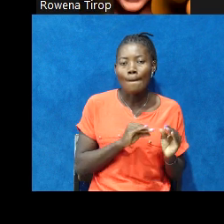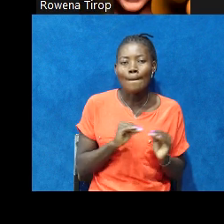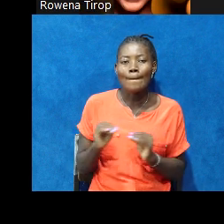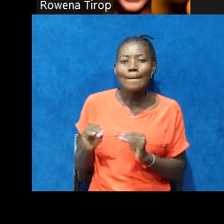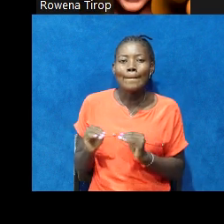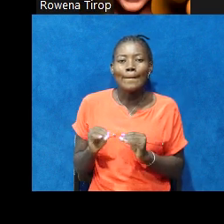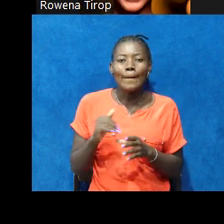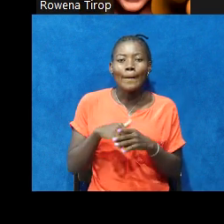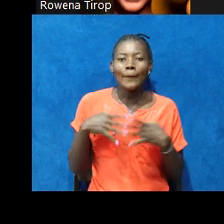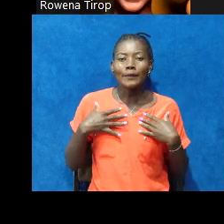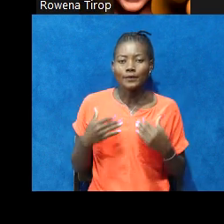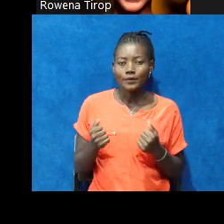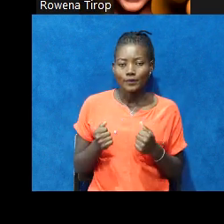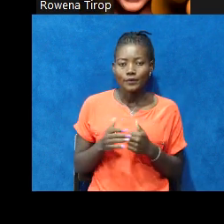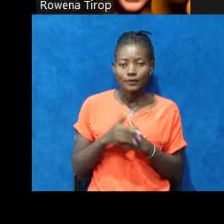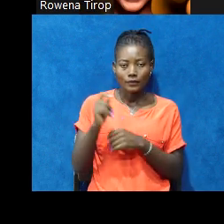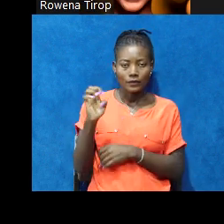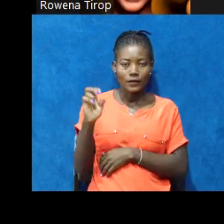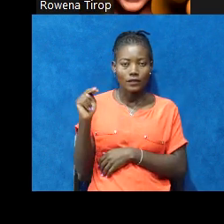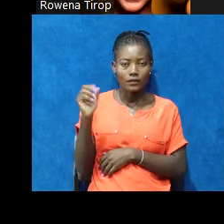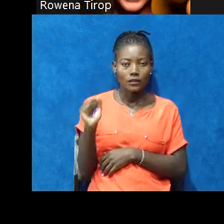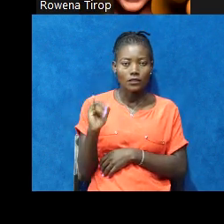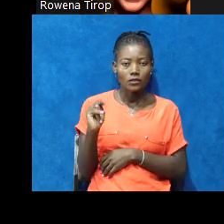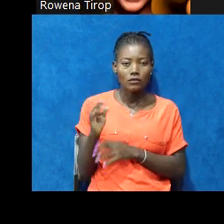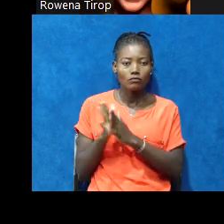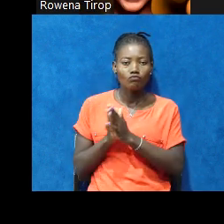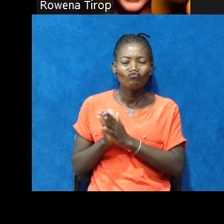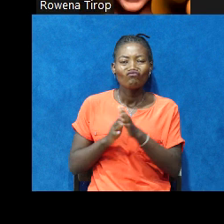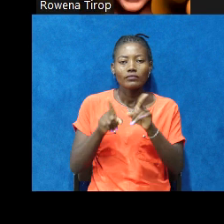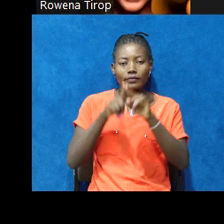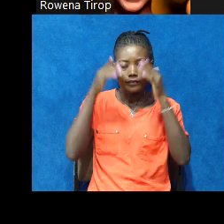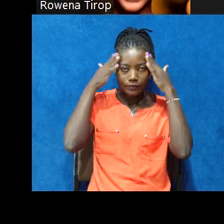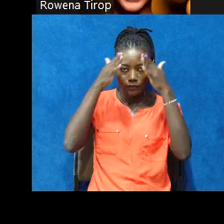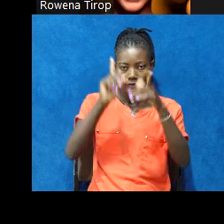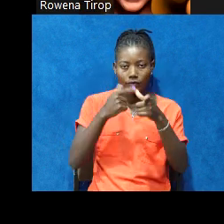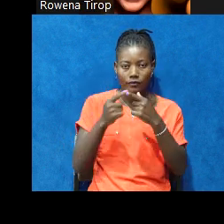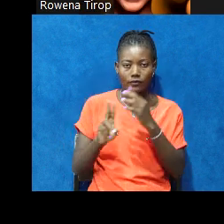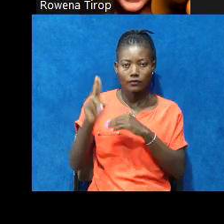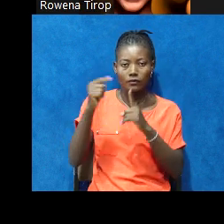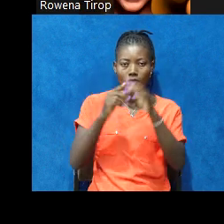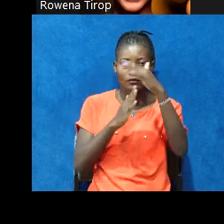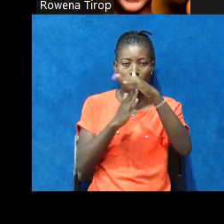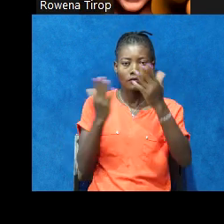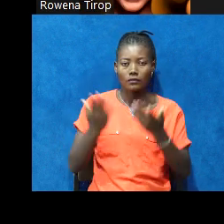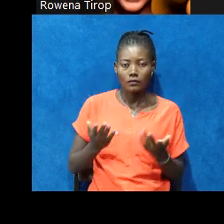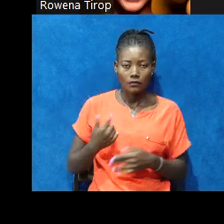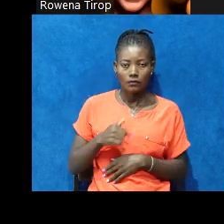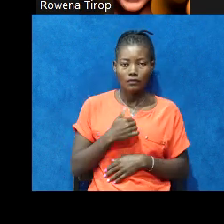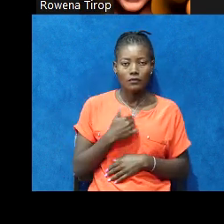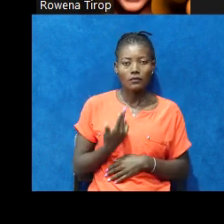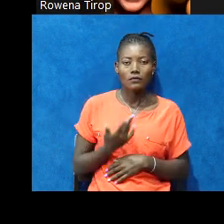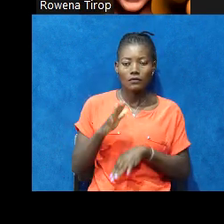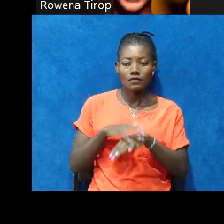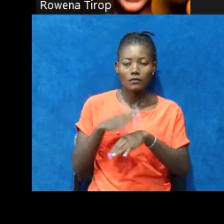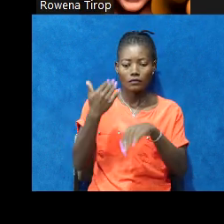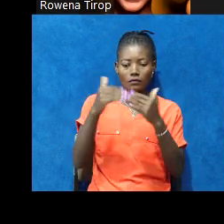healthy tension, motivated and focused. And then up to the top there where there's peak performance, and we want to get you into the sweet